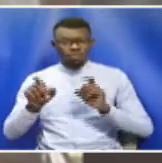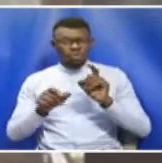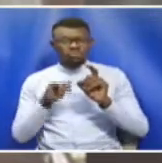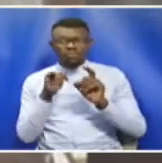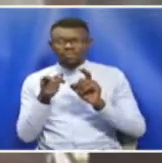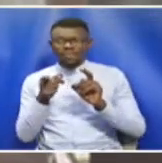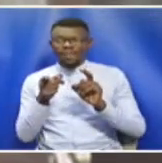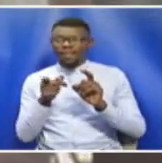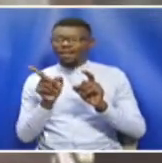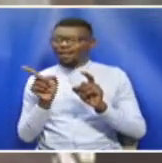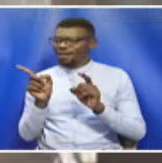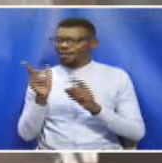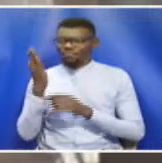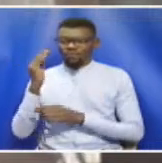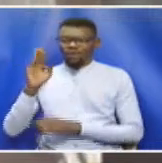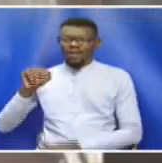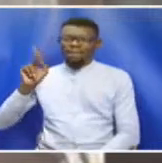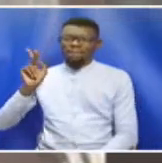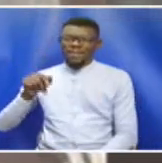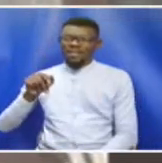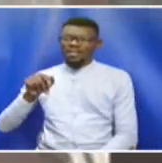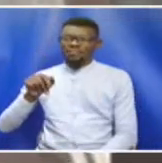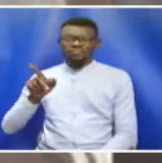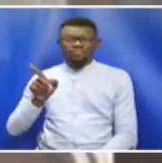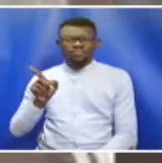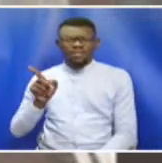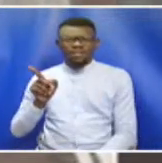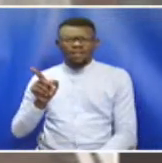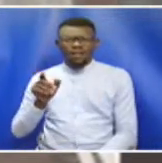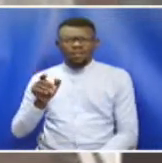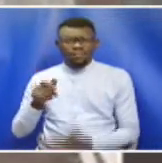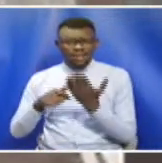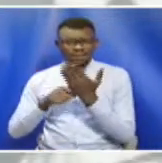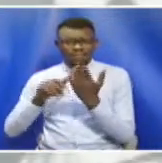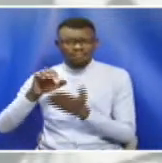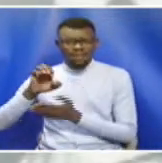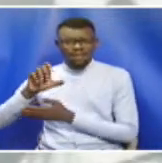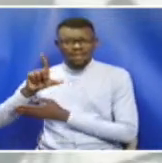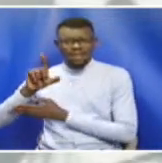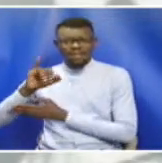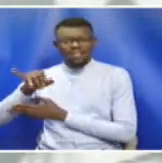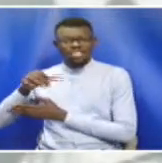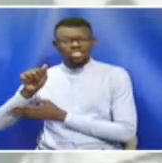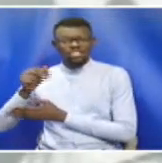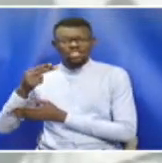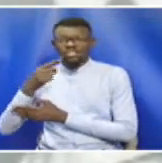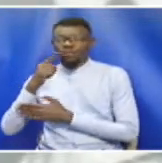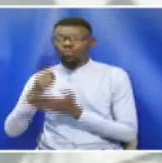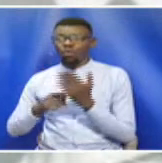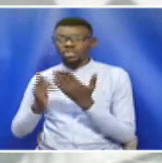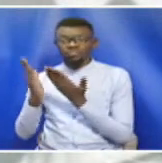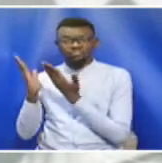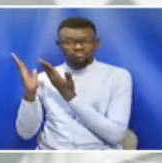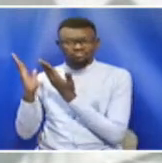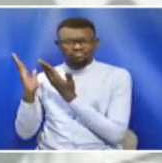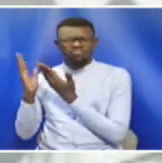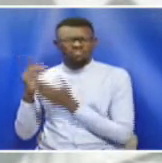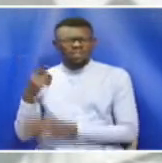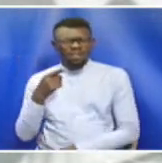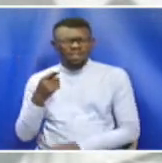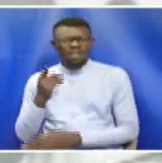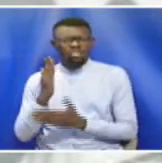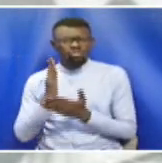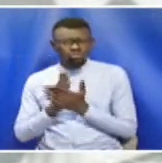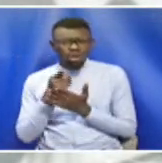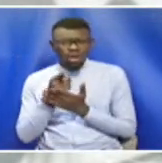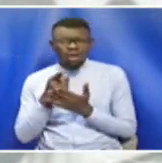then Kimilili lawmaker Elijah Mwangali said, "In view of the fact that the late Honorable Morara died in a